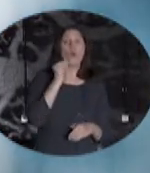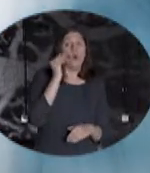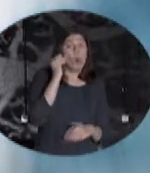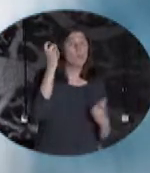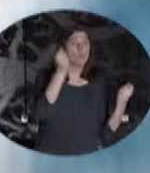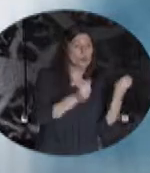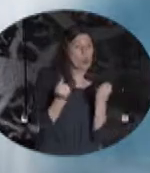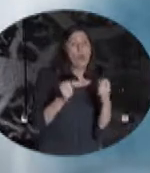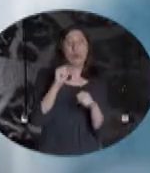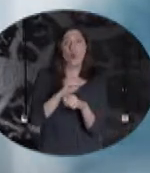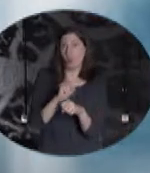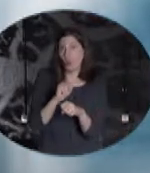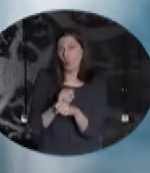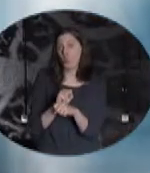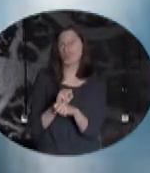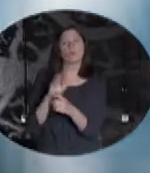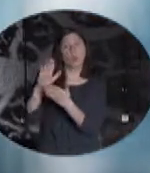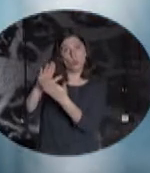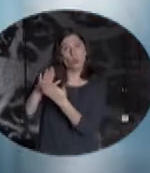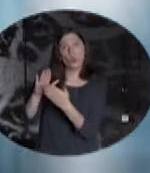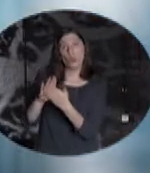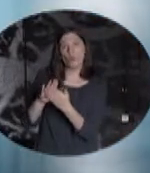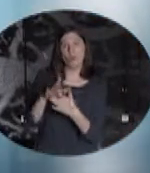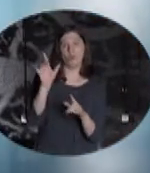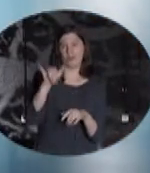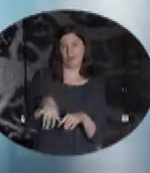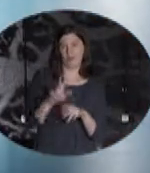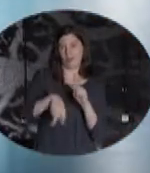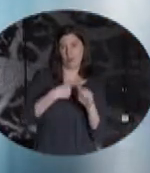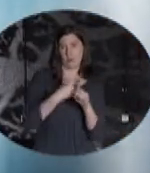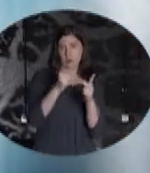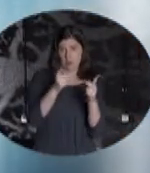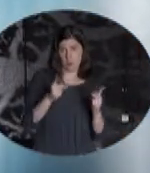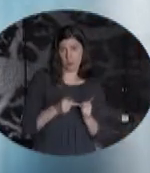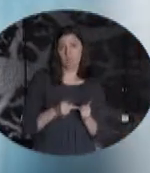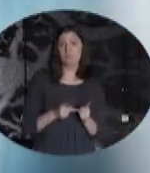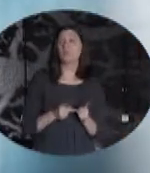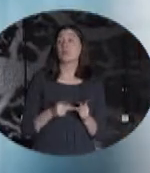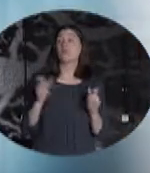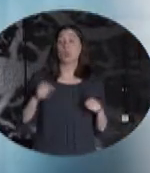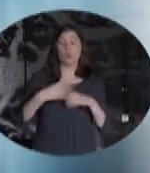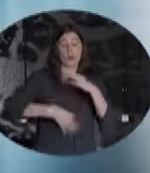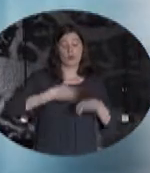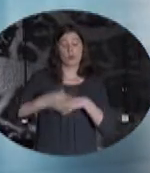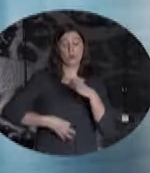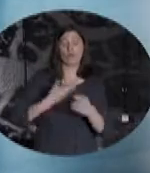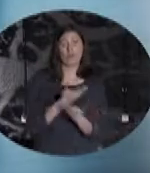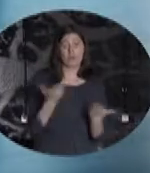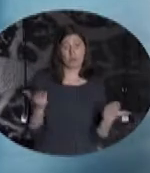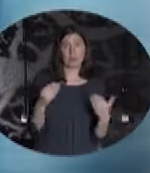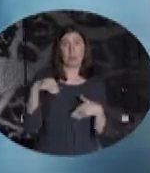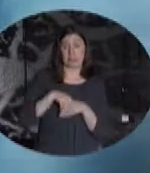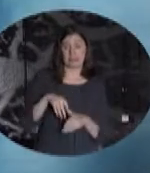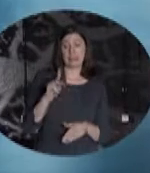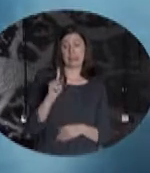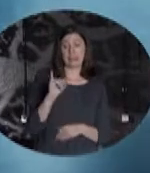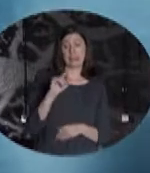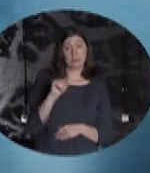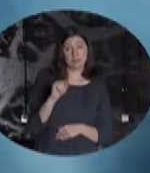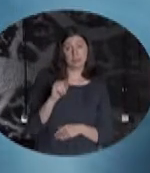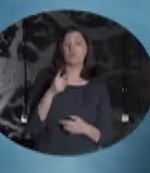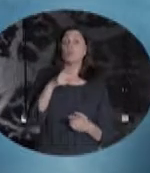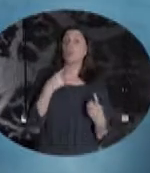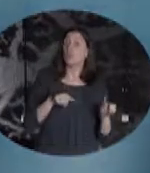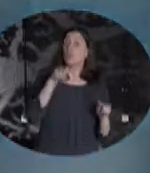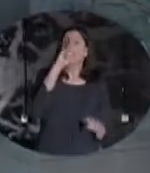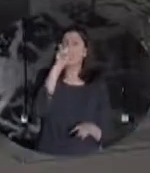your work, where you go to school, places like that. And throughout the year, you can cycle what kinds of items are in those kits. So making sure in the summer that